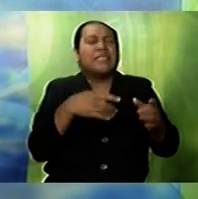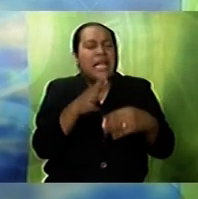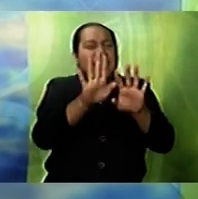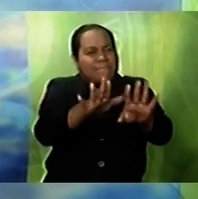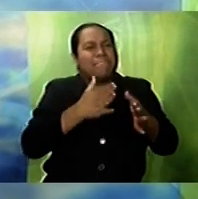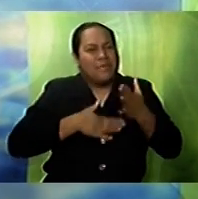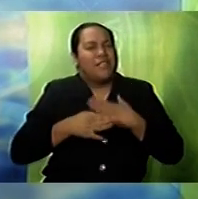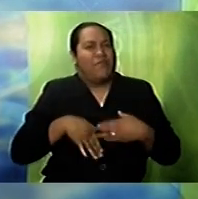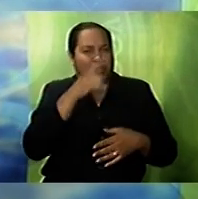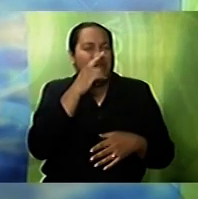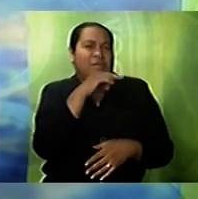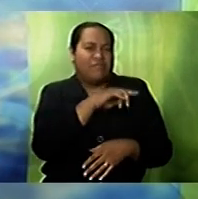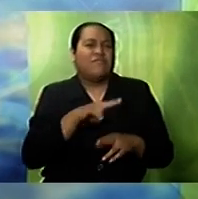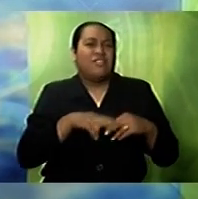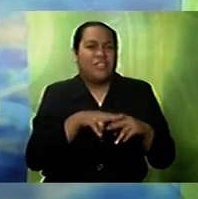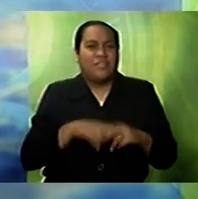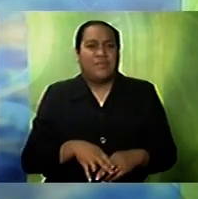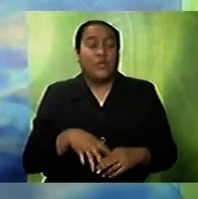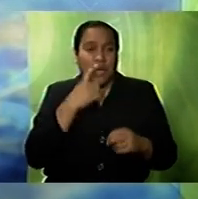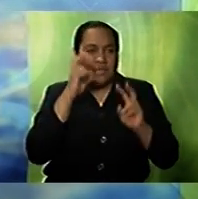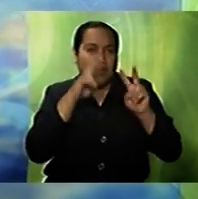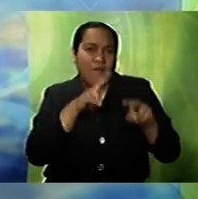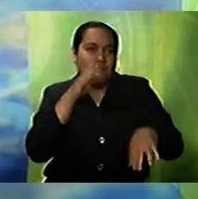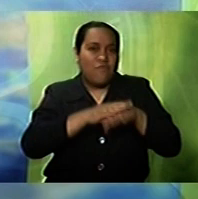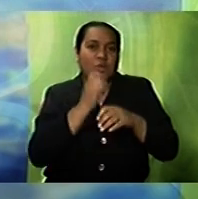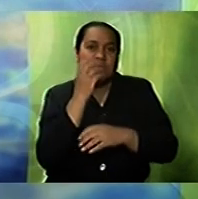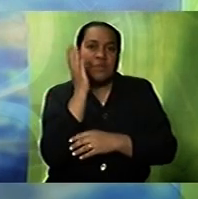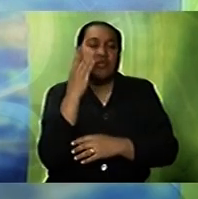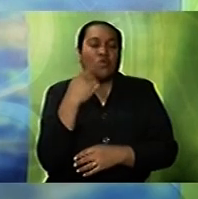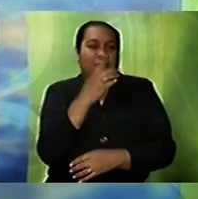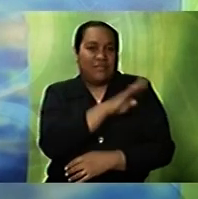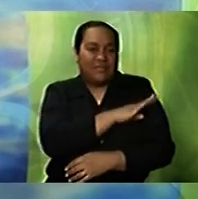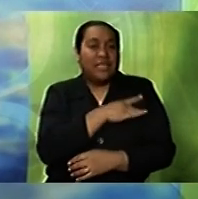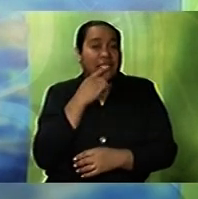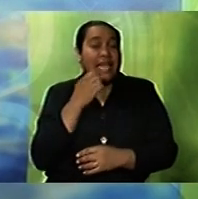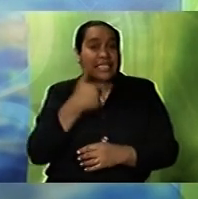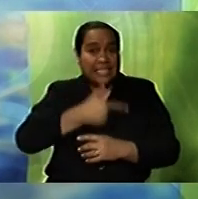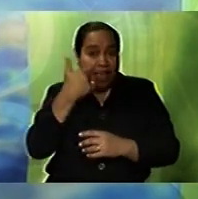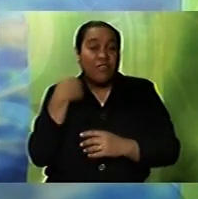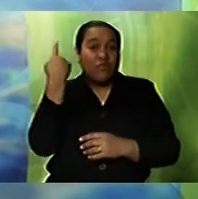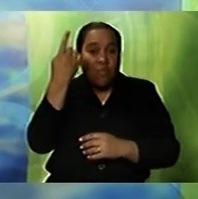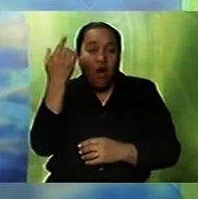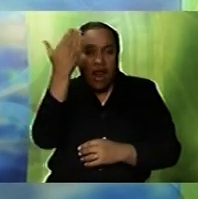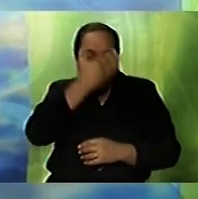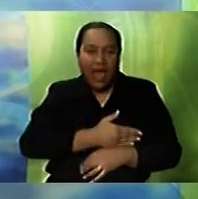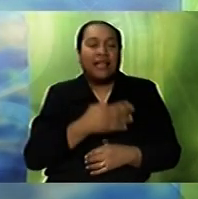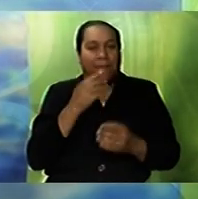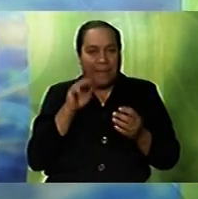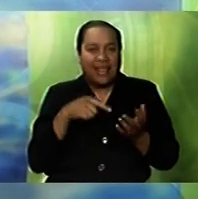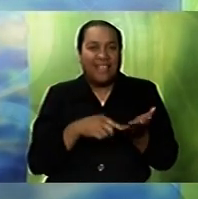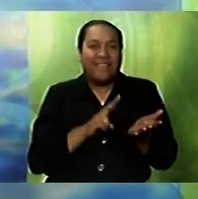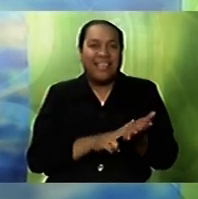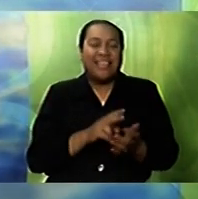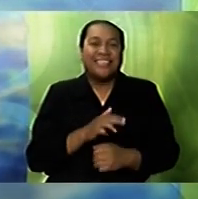all Fijians. You can view the full version of the Prime Minister's speech that will be aired at 7 p.m. tomorrow night right here on MyTV.